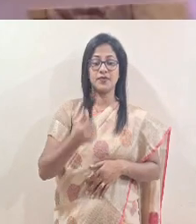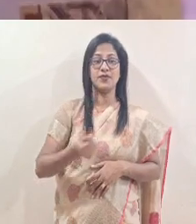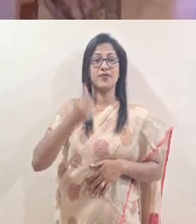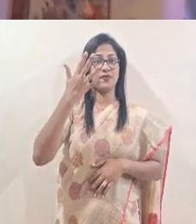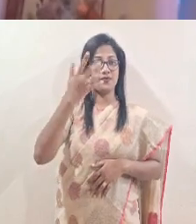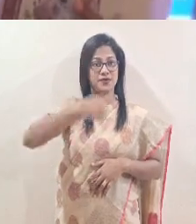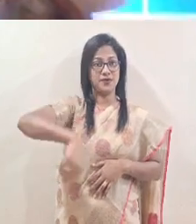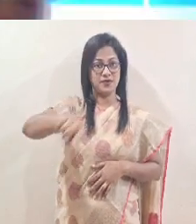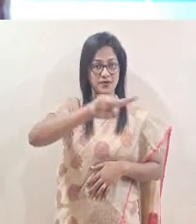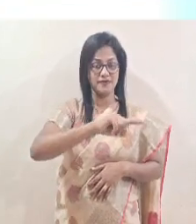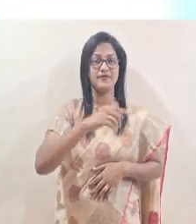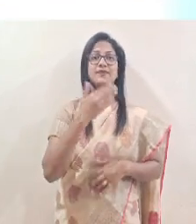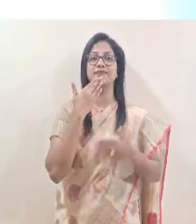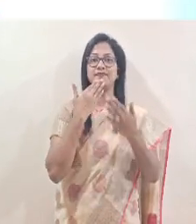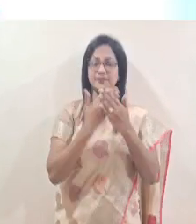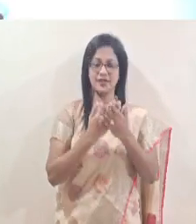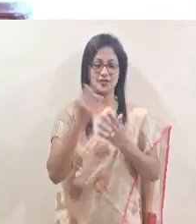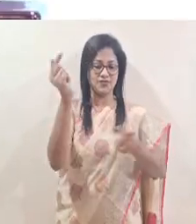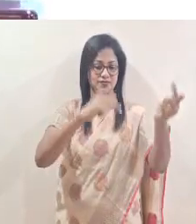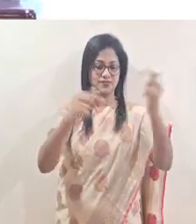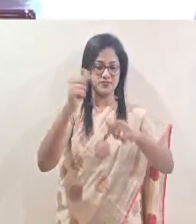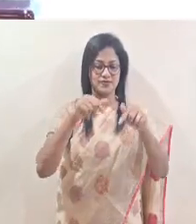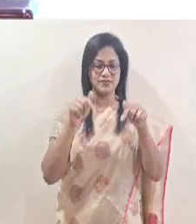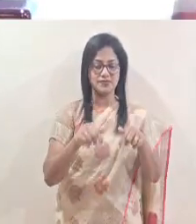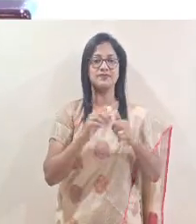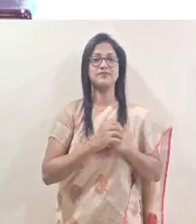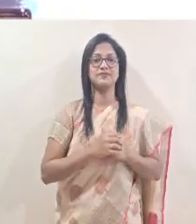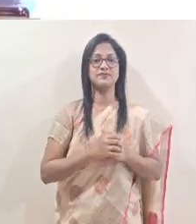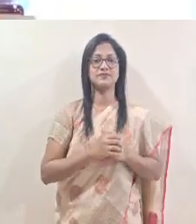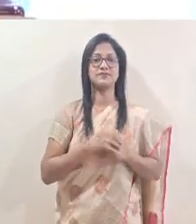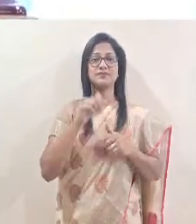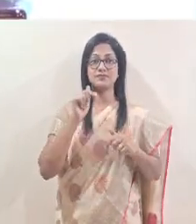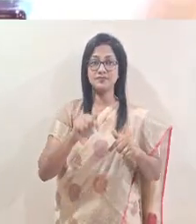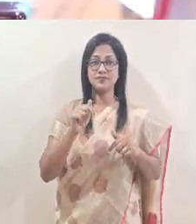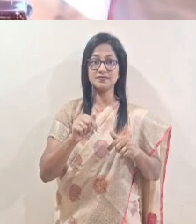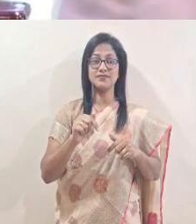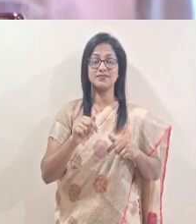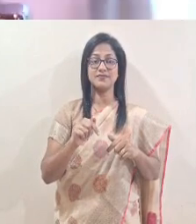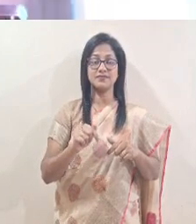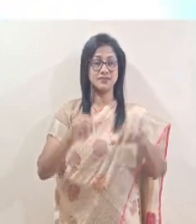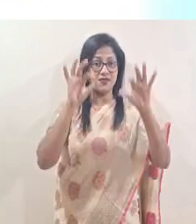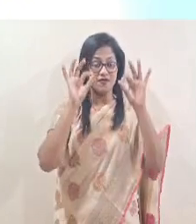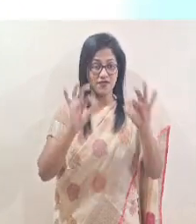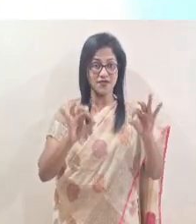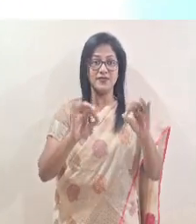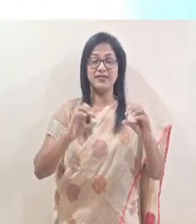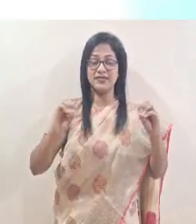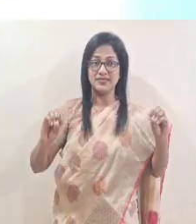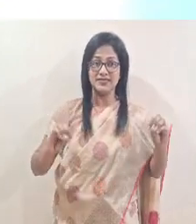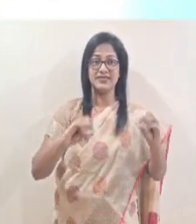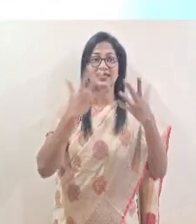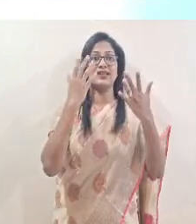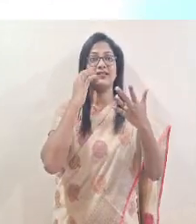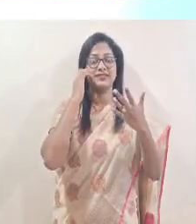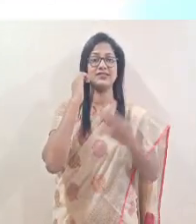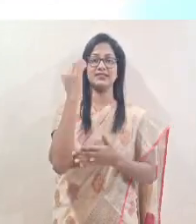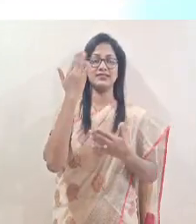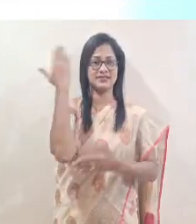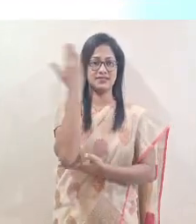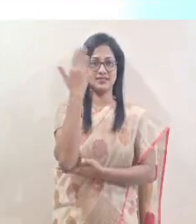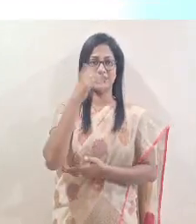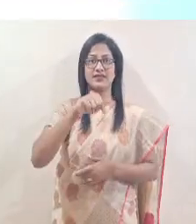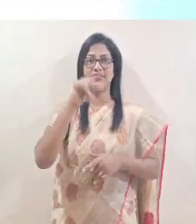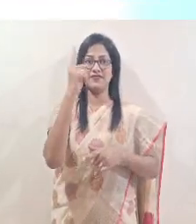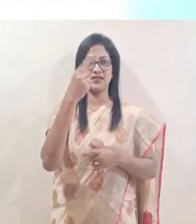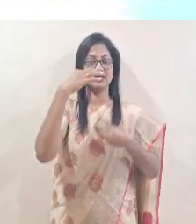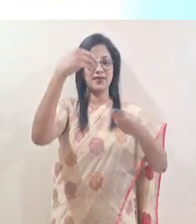very good morning to all of you. Thank you for being here. So, we'll formally start the session with the first